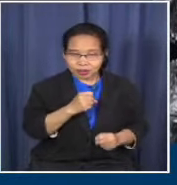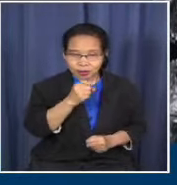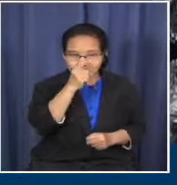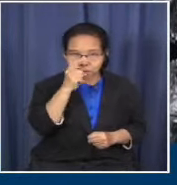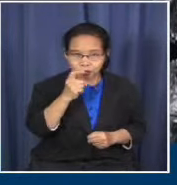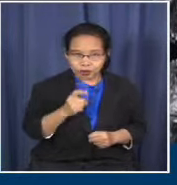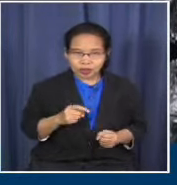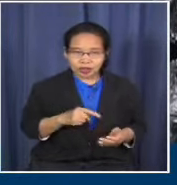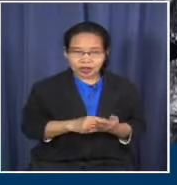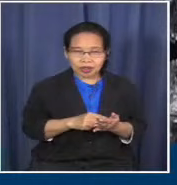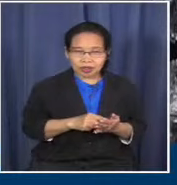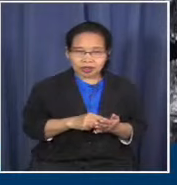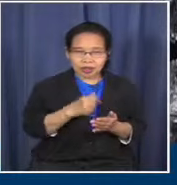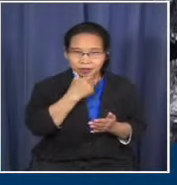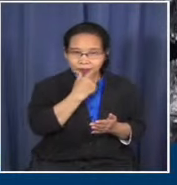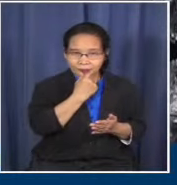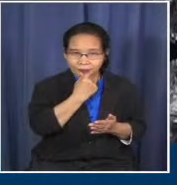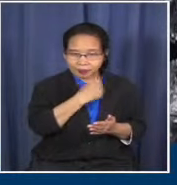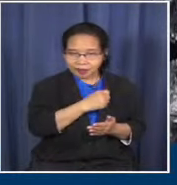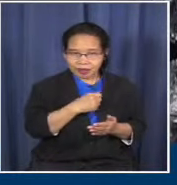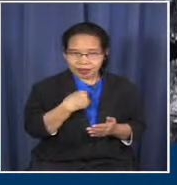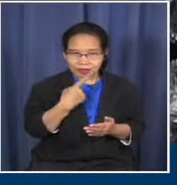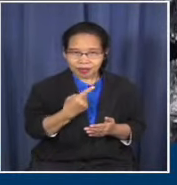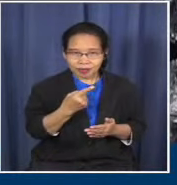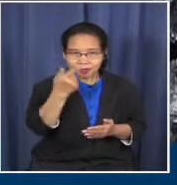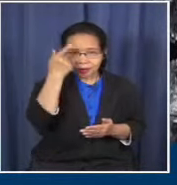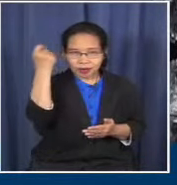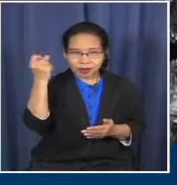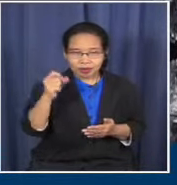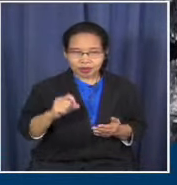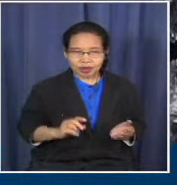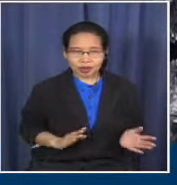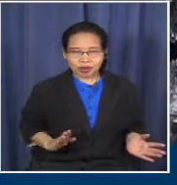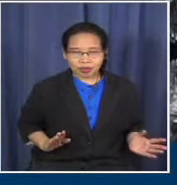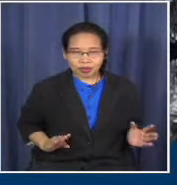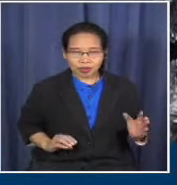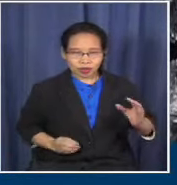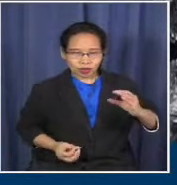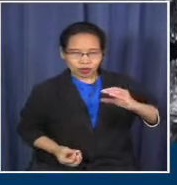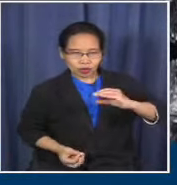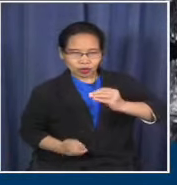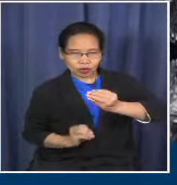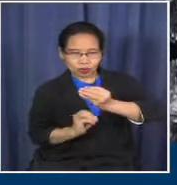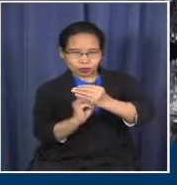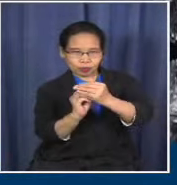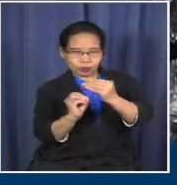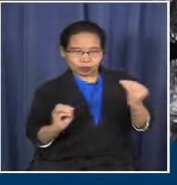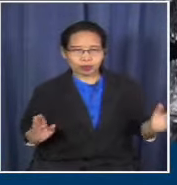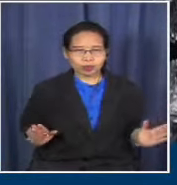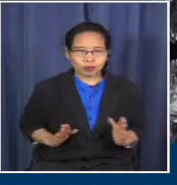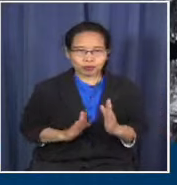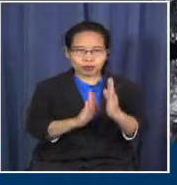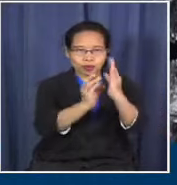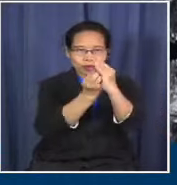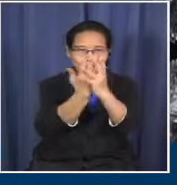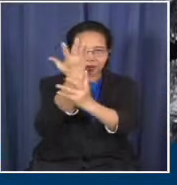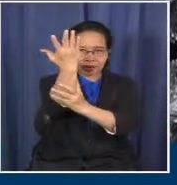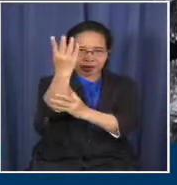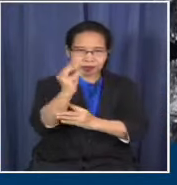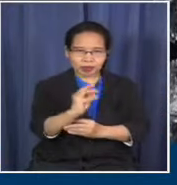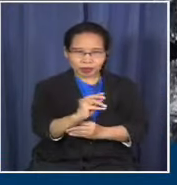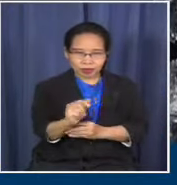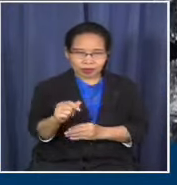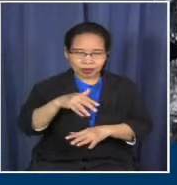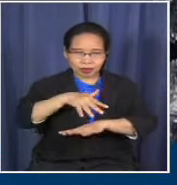years old. This discrepancy is because the volcanic magma that solidifies into rock where diamonds